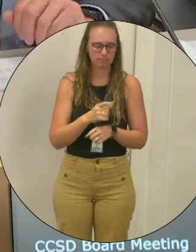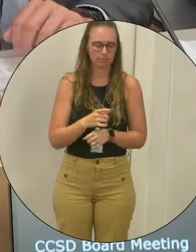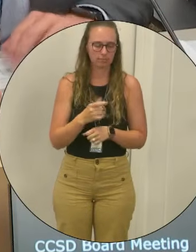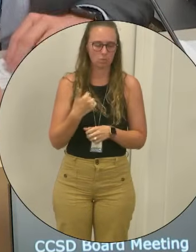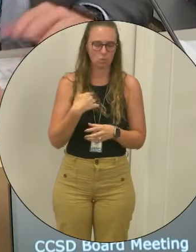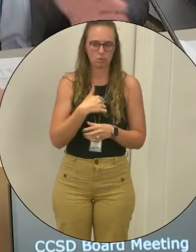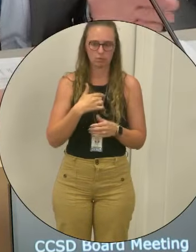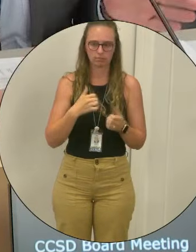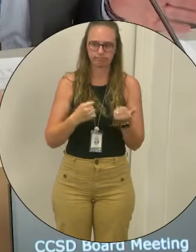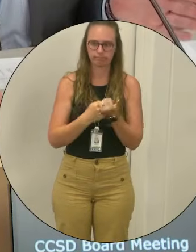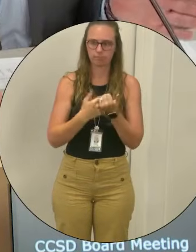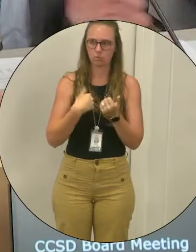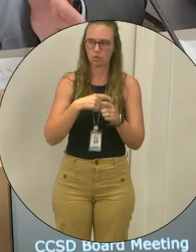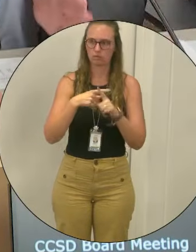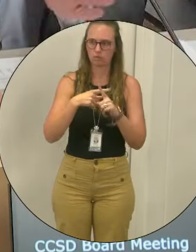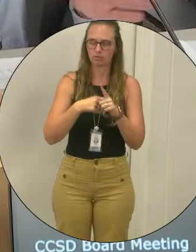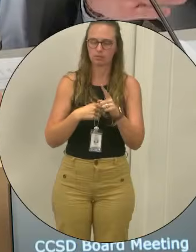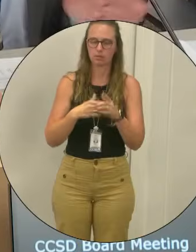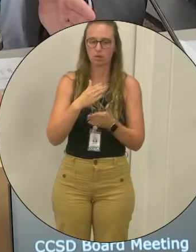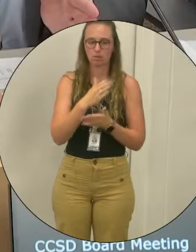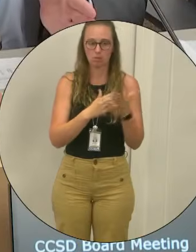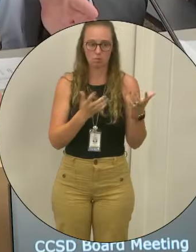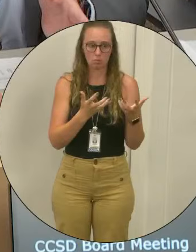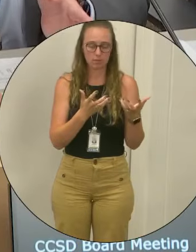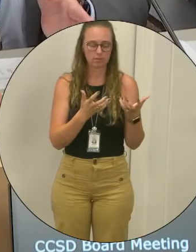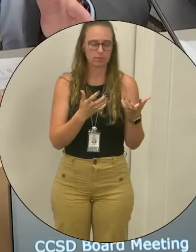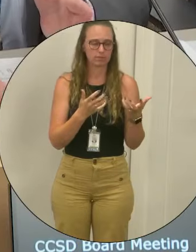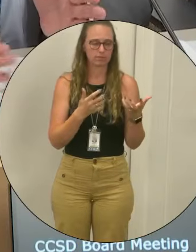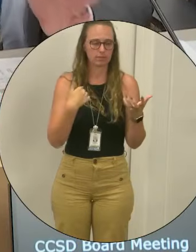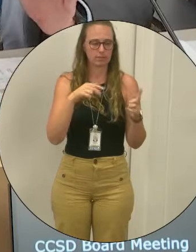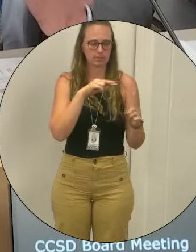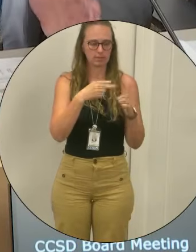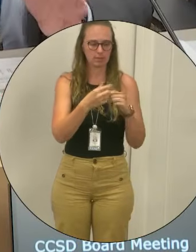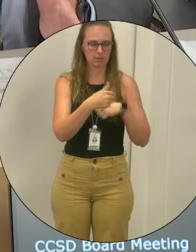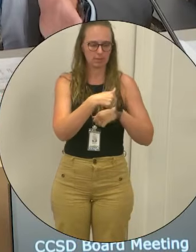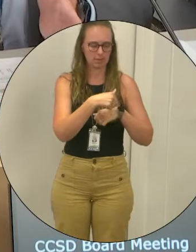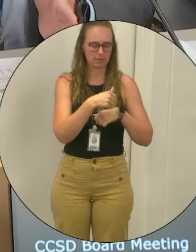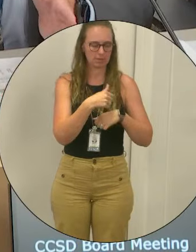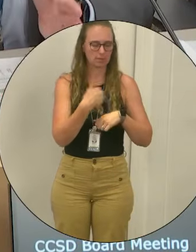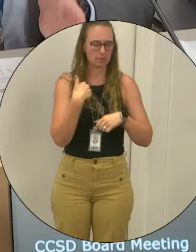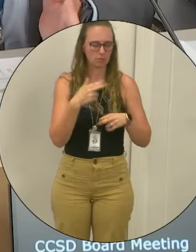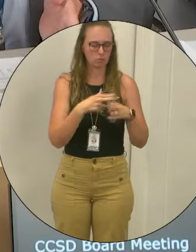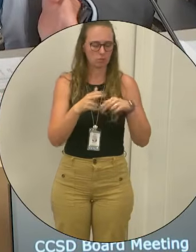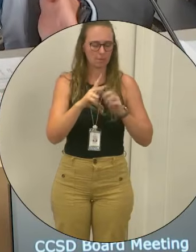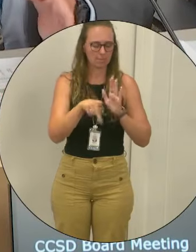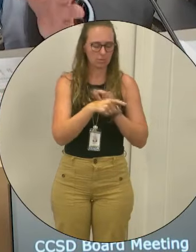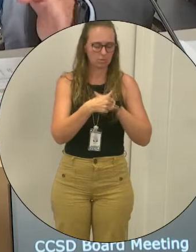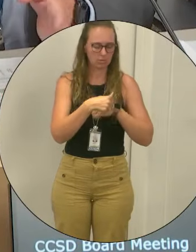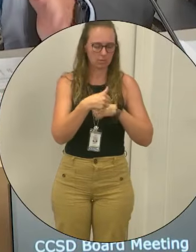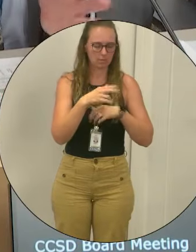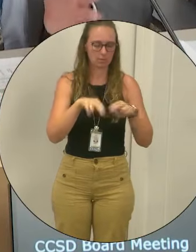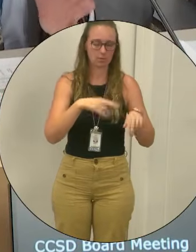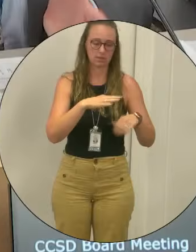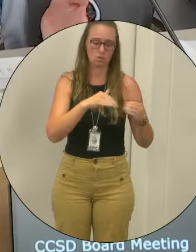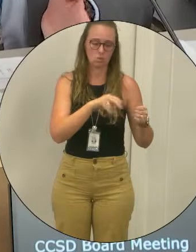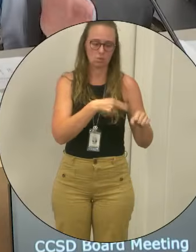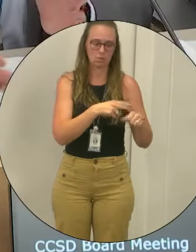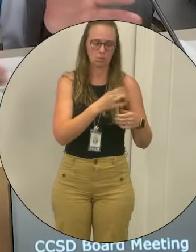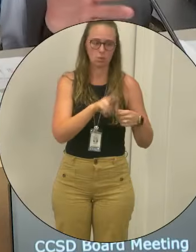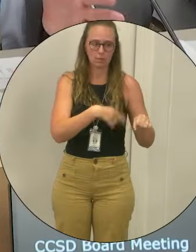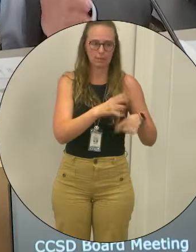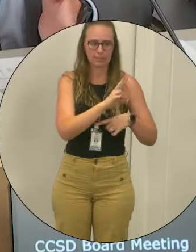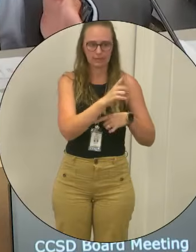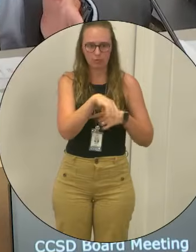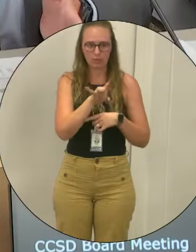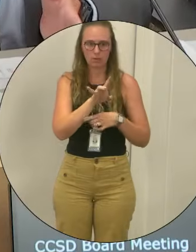our efforts. So part of it was that there was a shift in the timing, and we did have a shorter period of time than we typically do. Normally it's about 7 to 8 weeks.